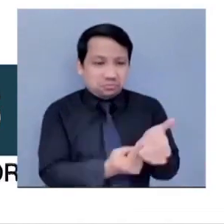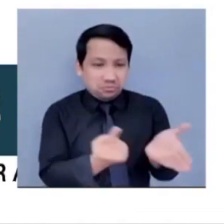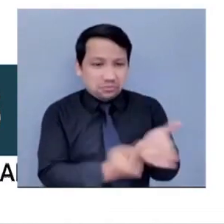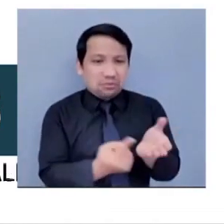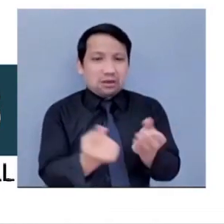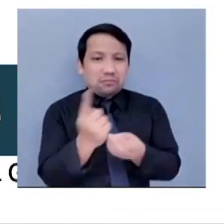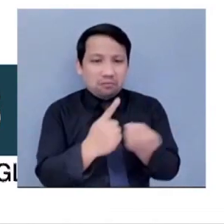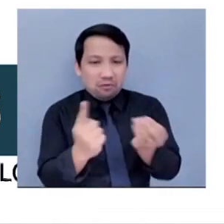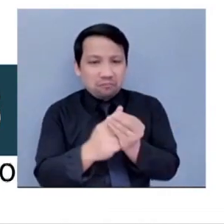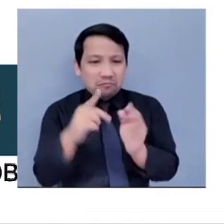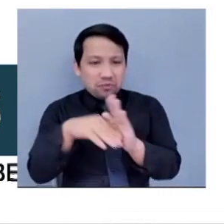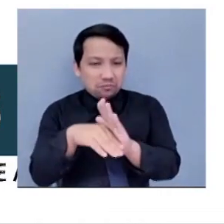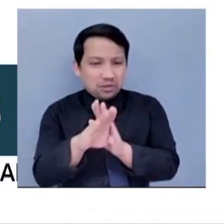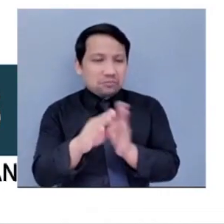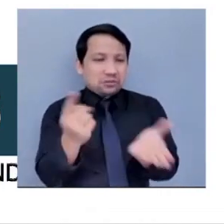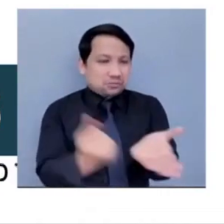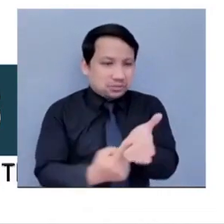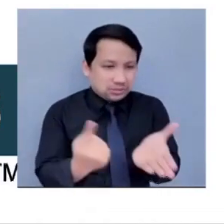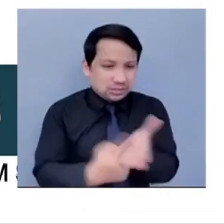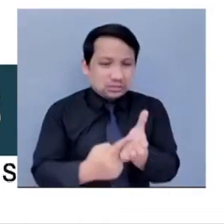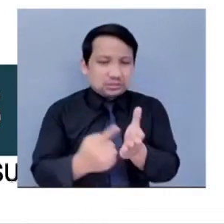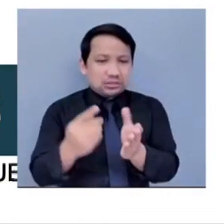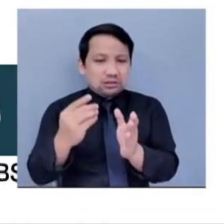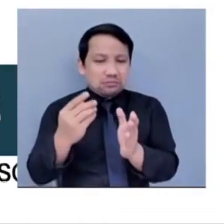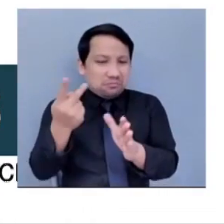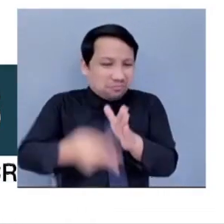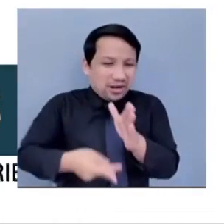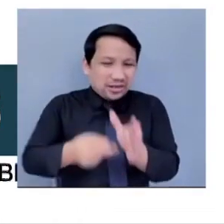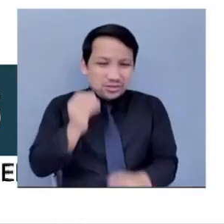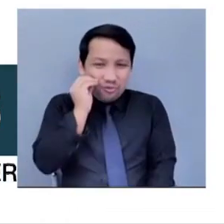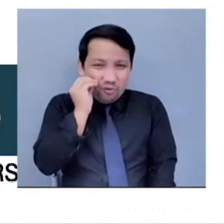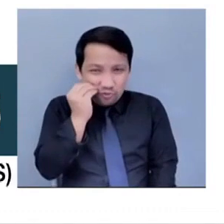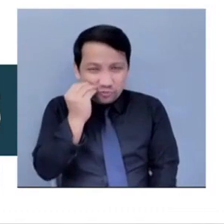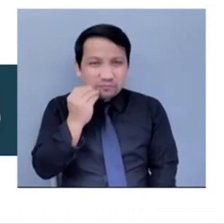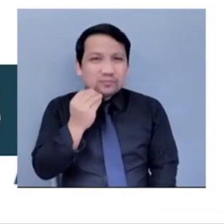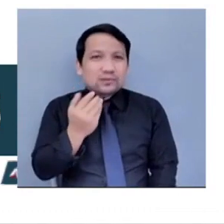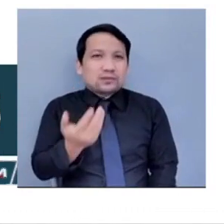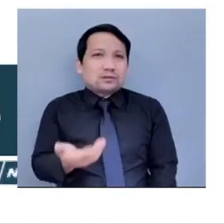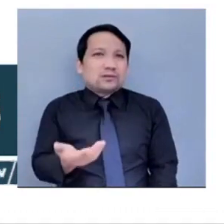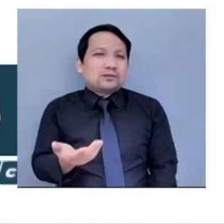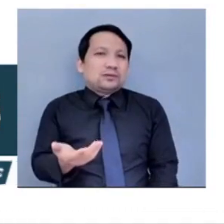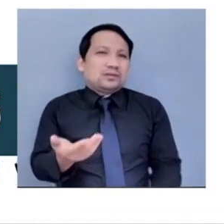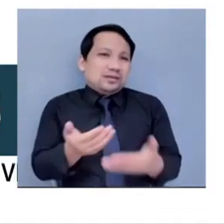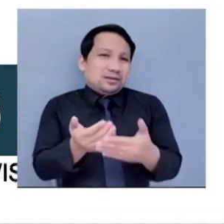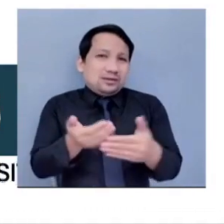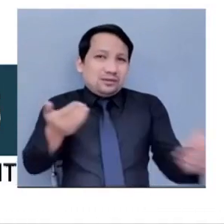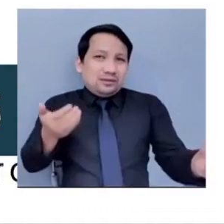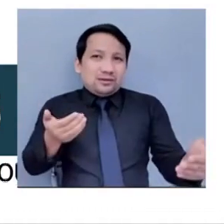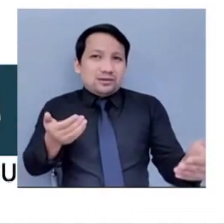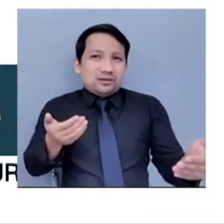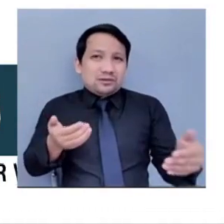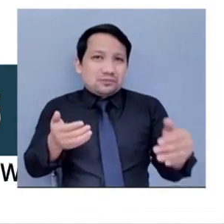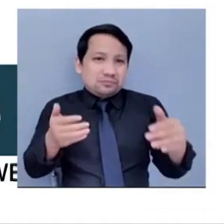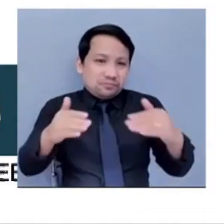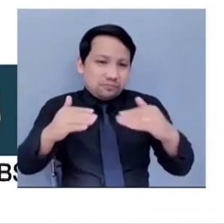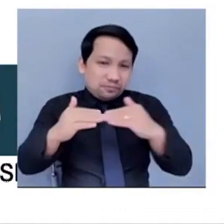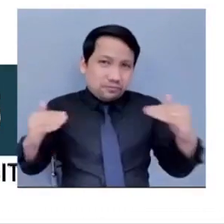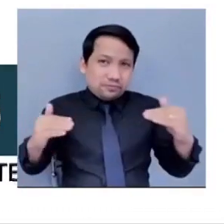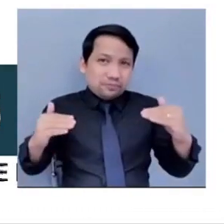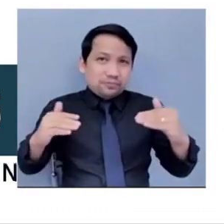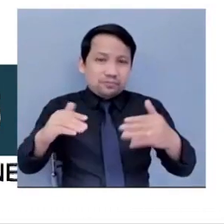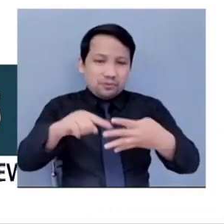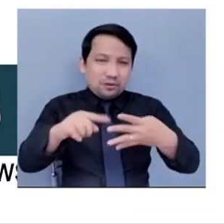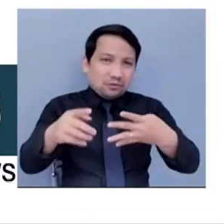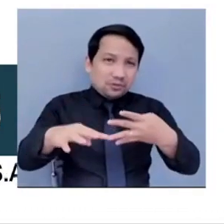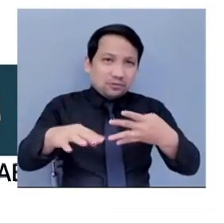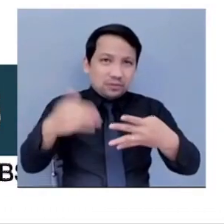They're talking about the prices of onion. There's an egg shortage, Mike, and this is going to stabilize middle of